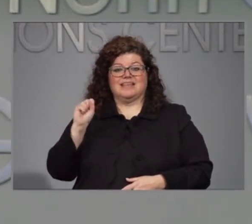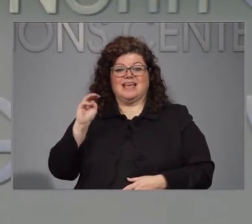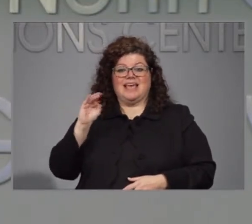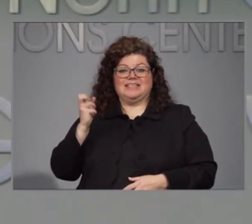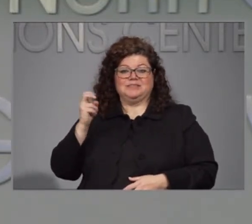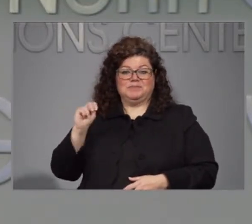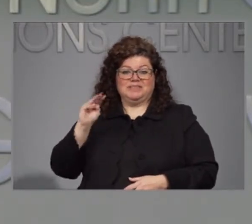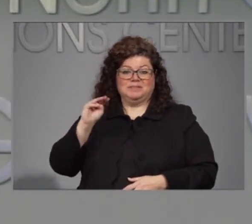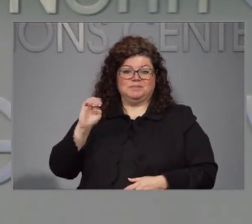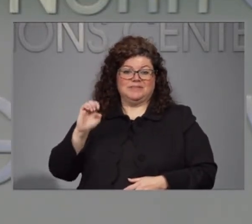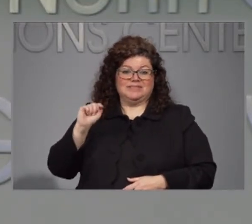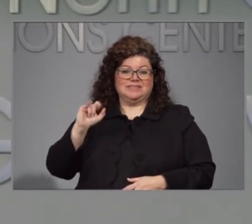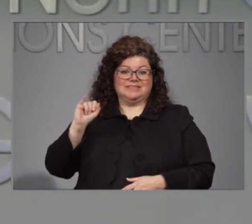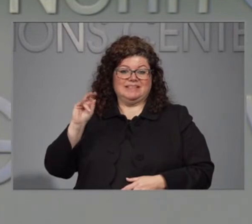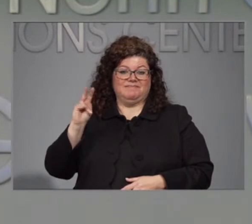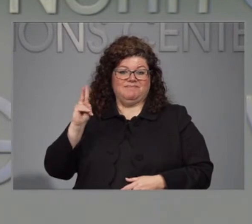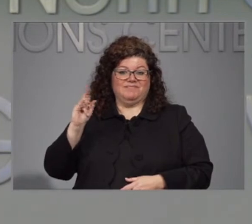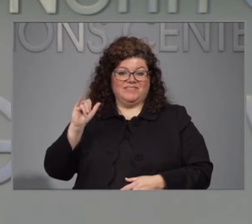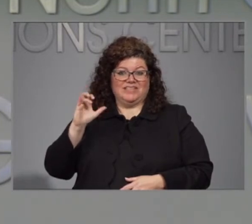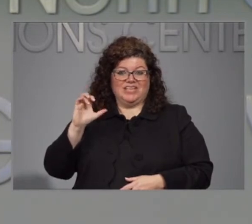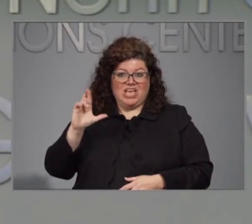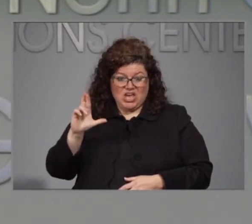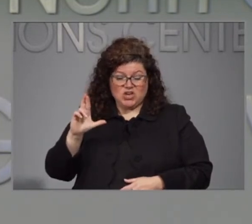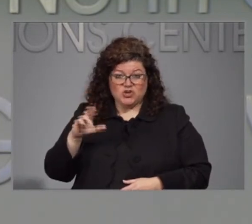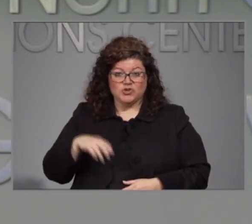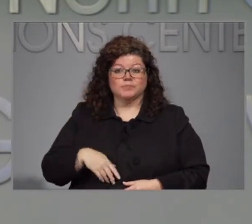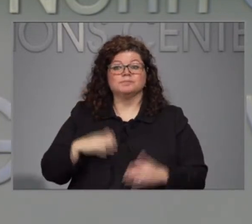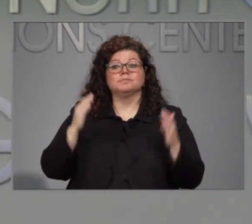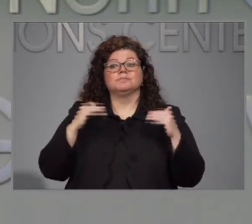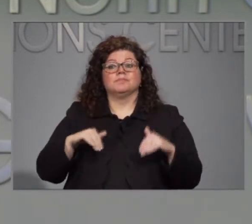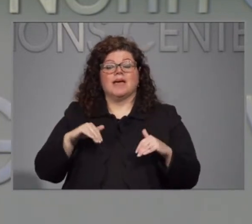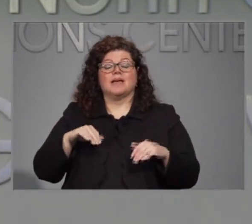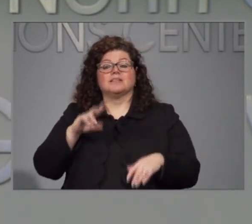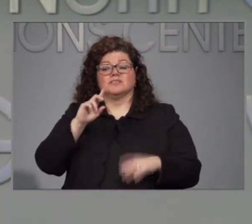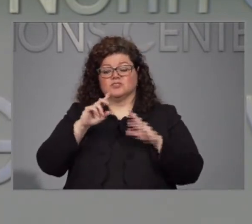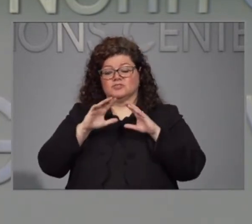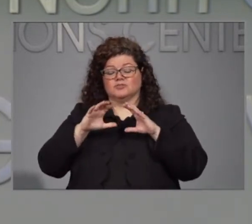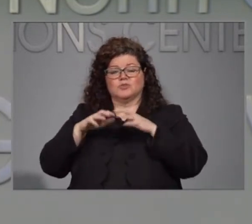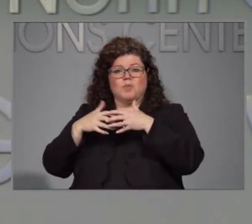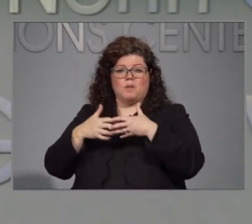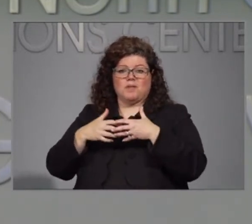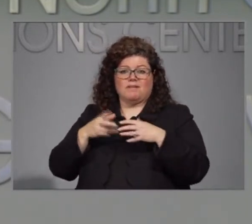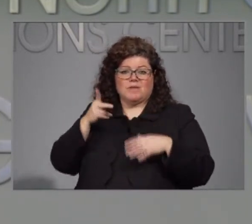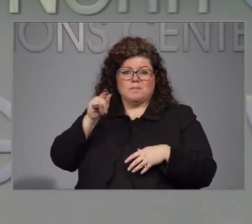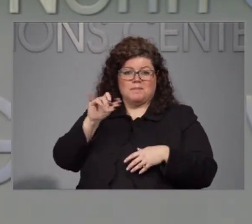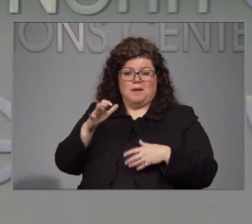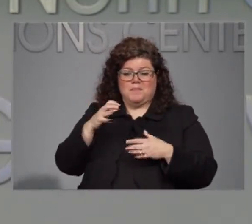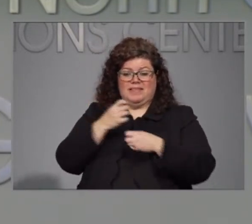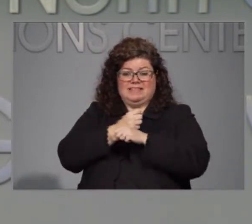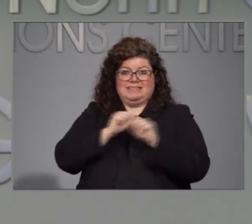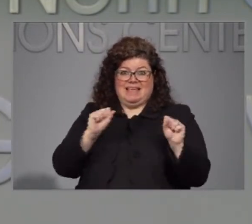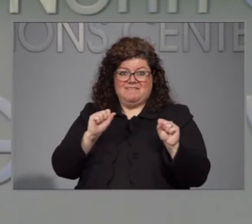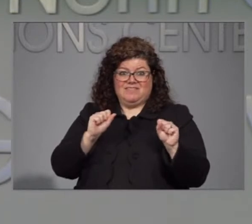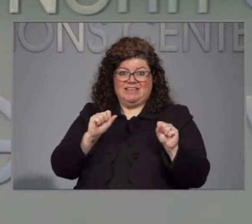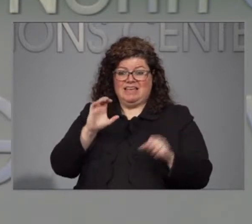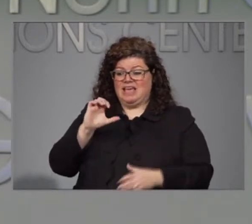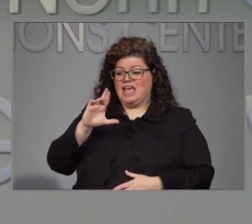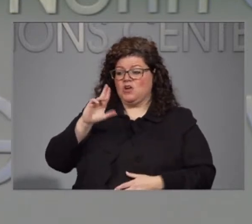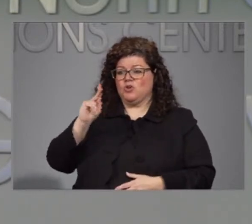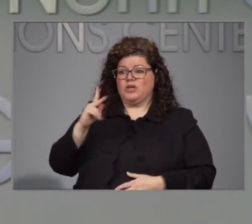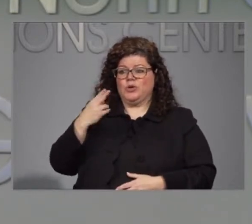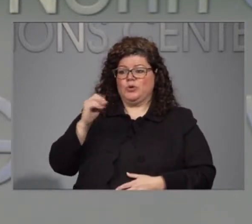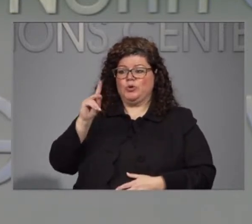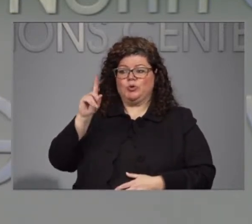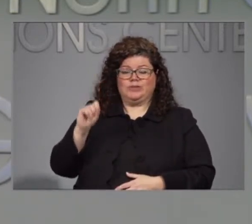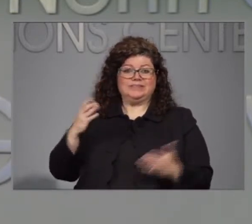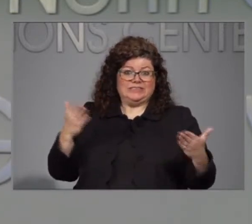are joined with our Secretary of the Department of Public Safety, Eric Cooks. We'll now take your questions, and if you can